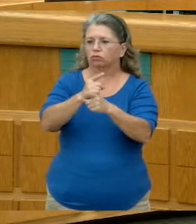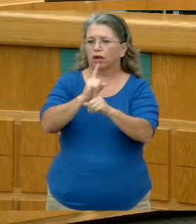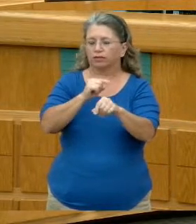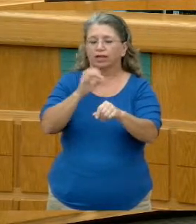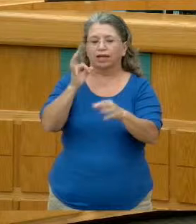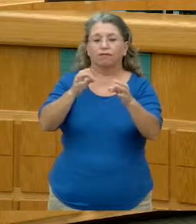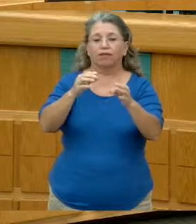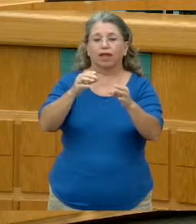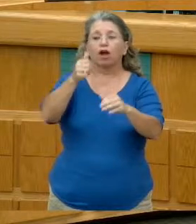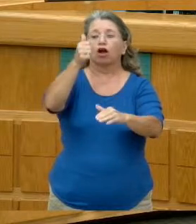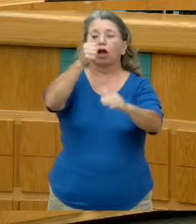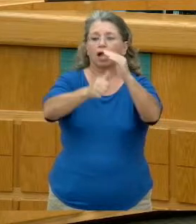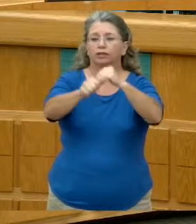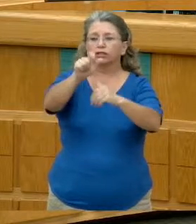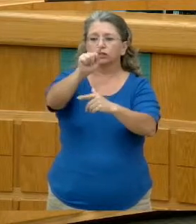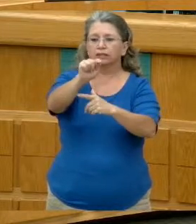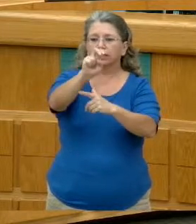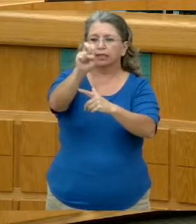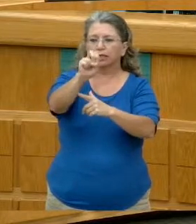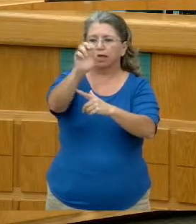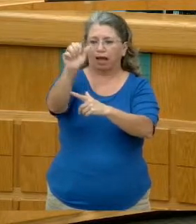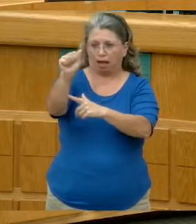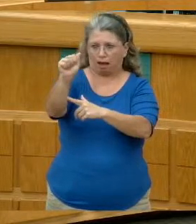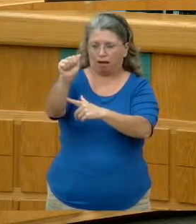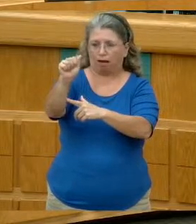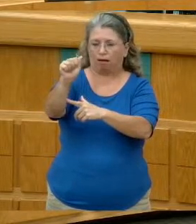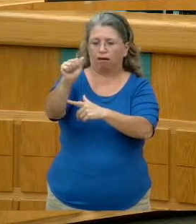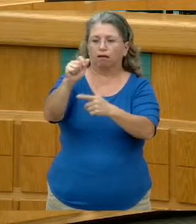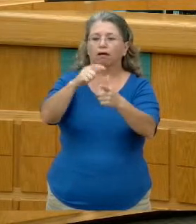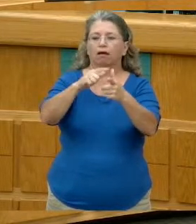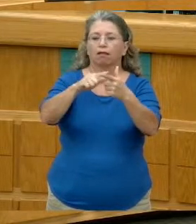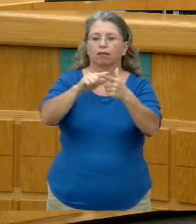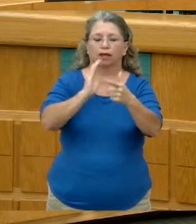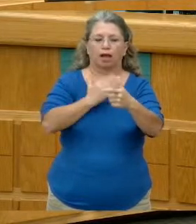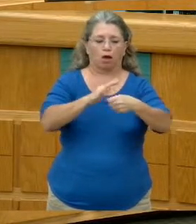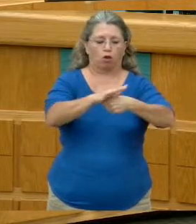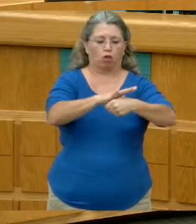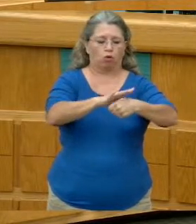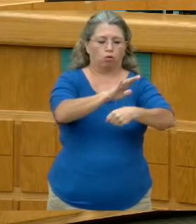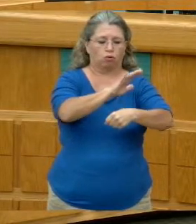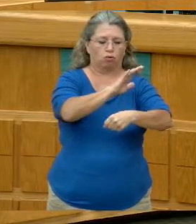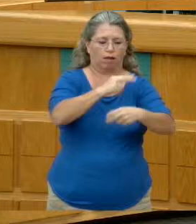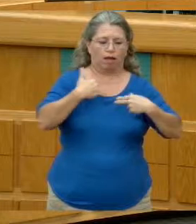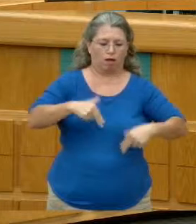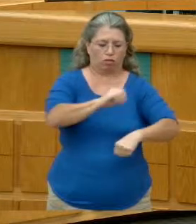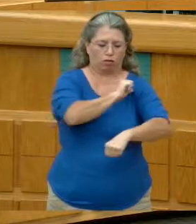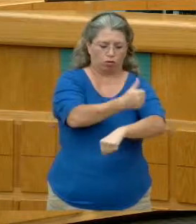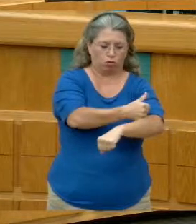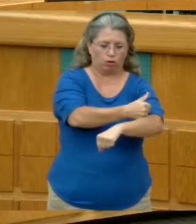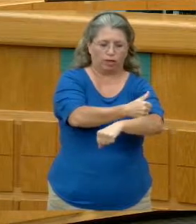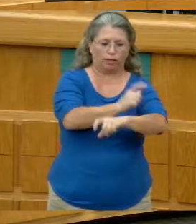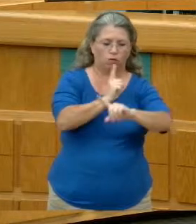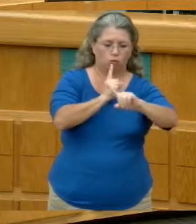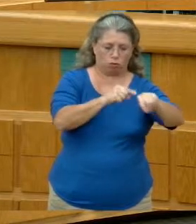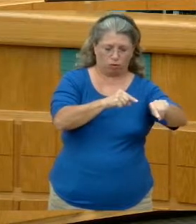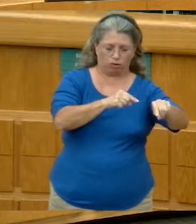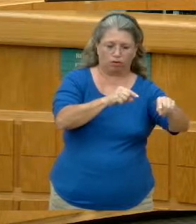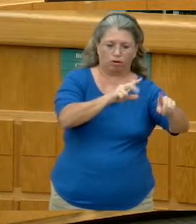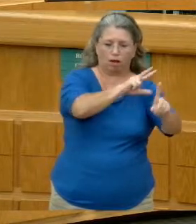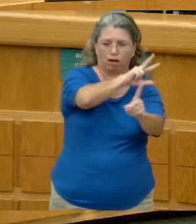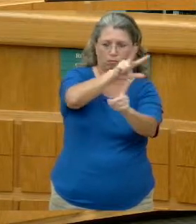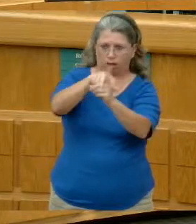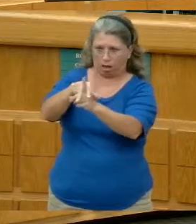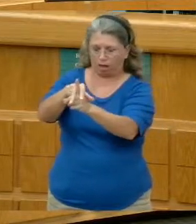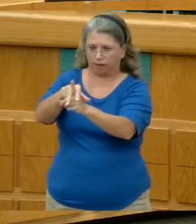they fall under the umbrella of TEA, then the local health authority's direction would be applicable. If they don't, well, then